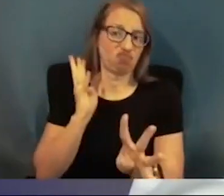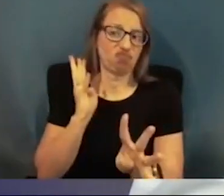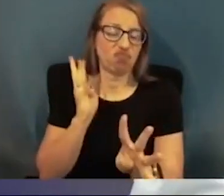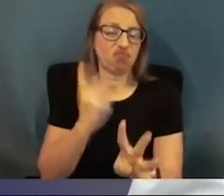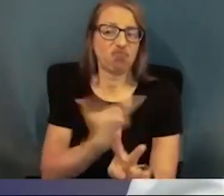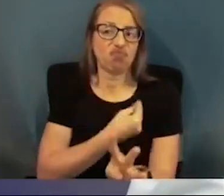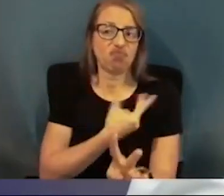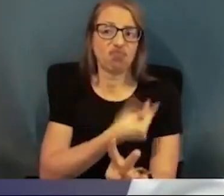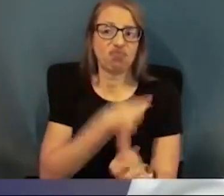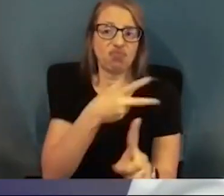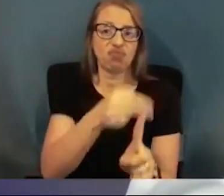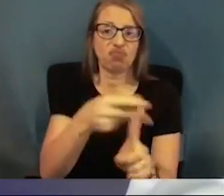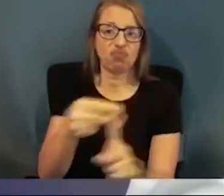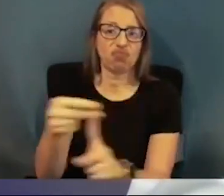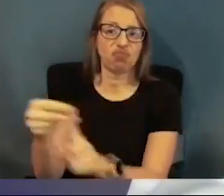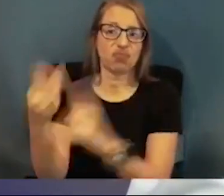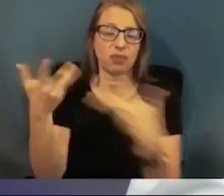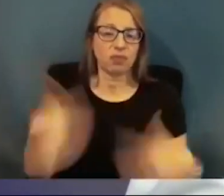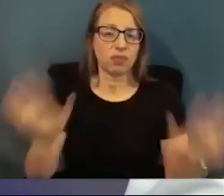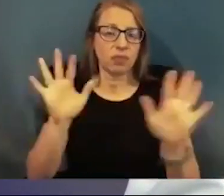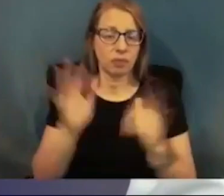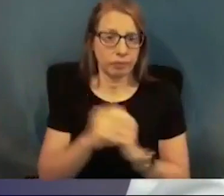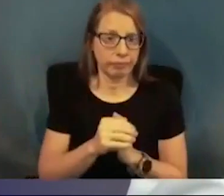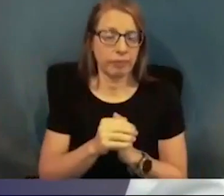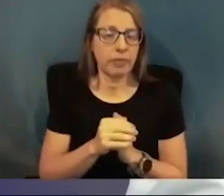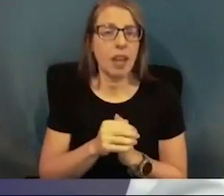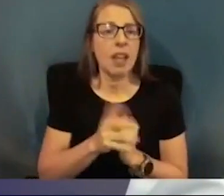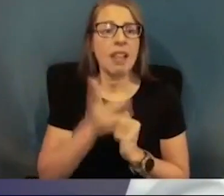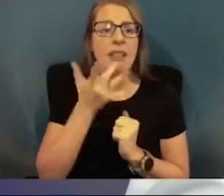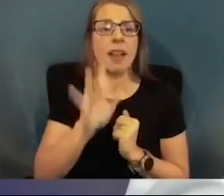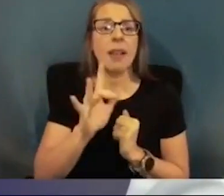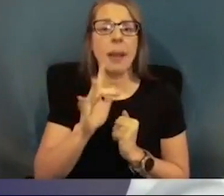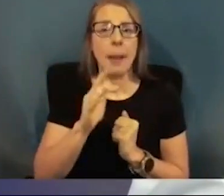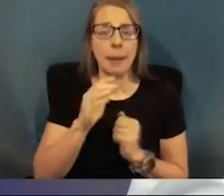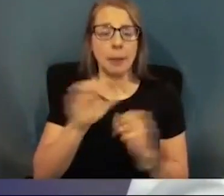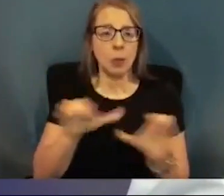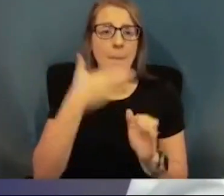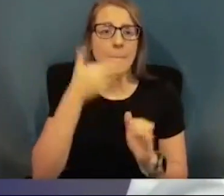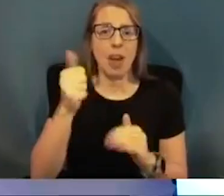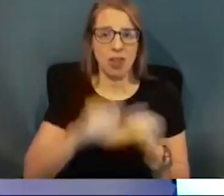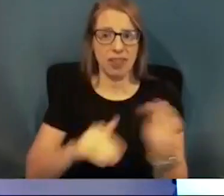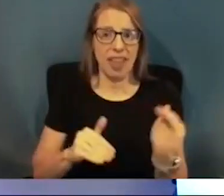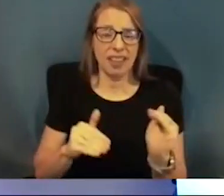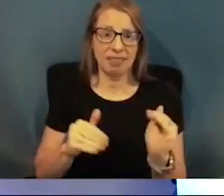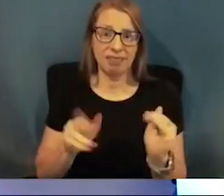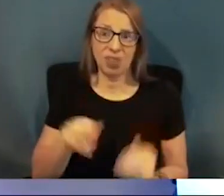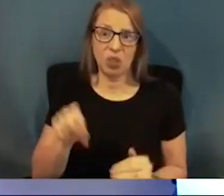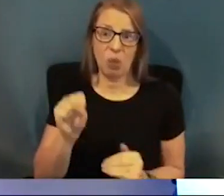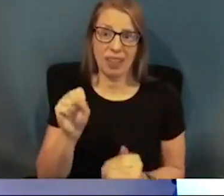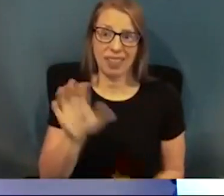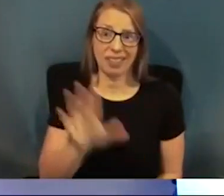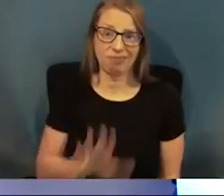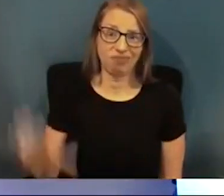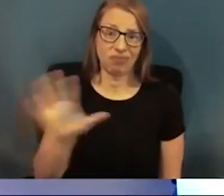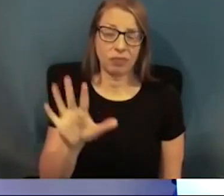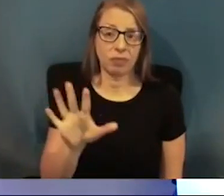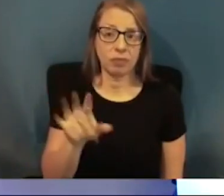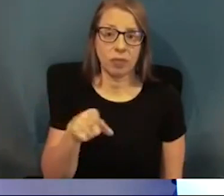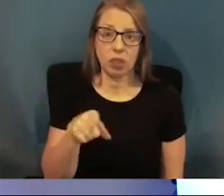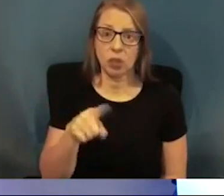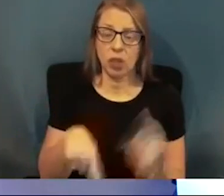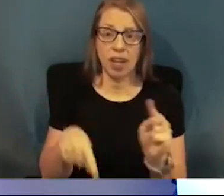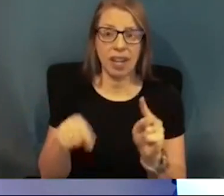and luckily they're doing better than the rest, for the most part, better than the rest of the country. You couldn't have said that any better. And here on this